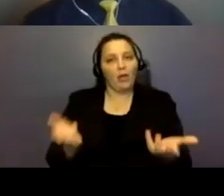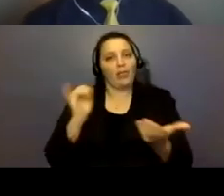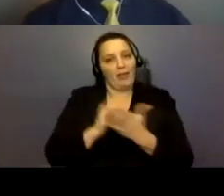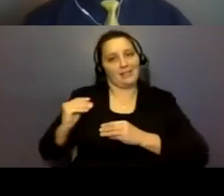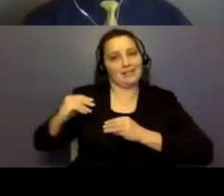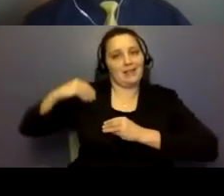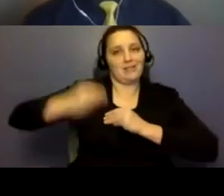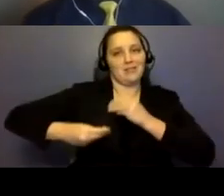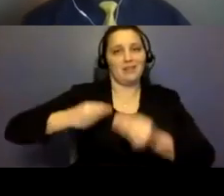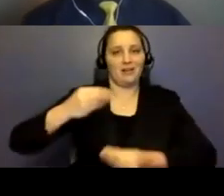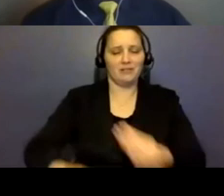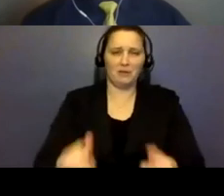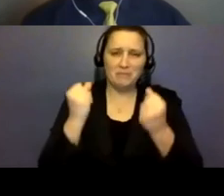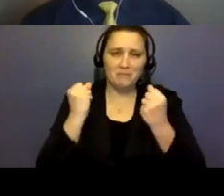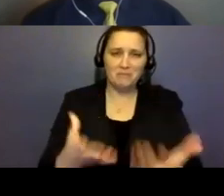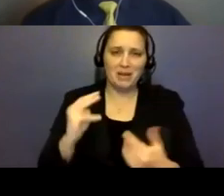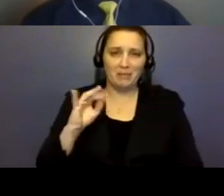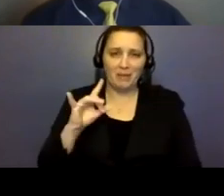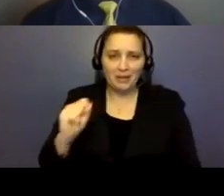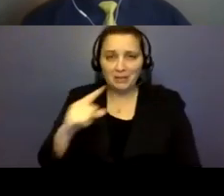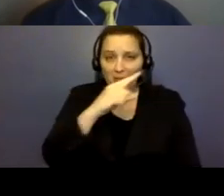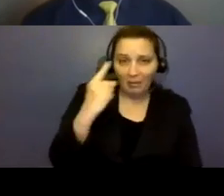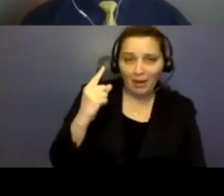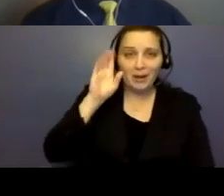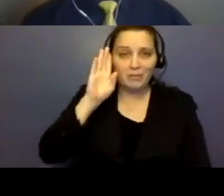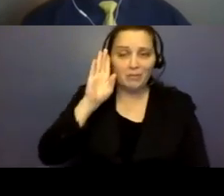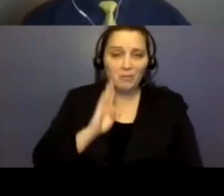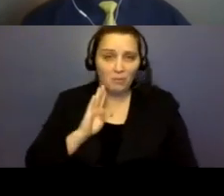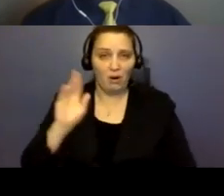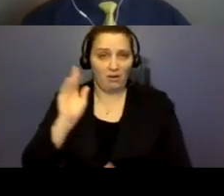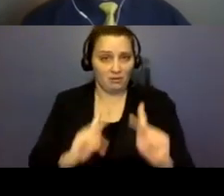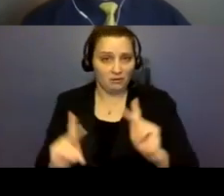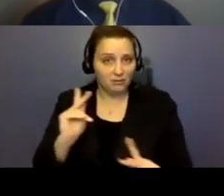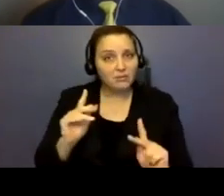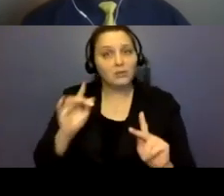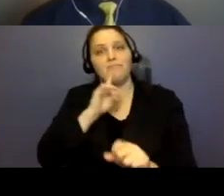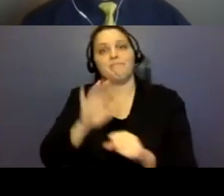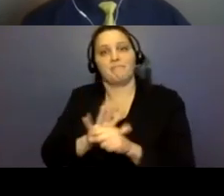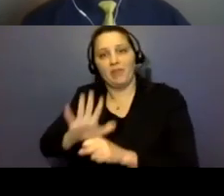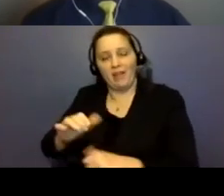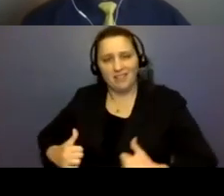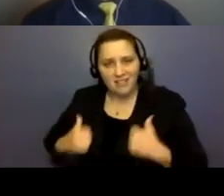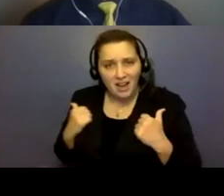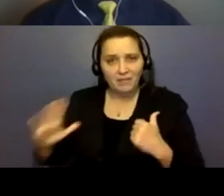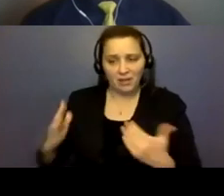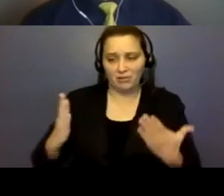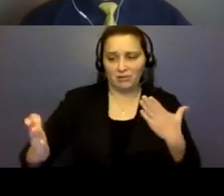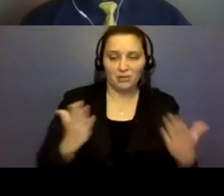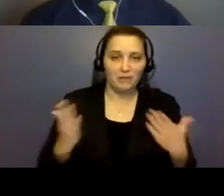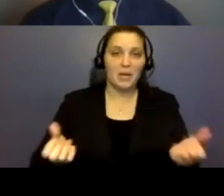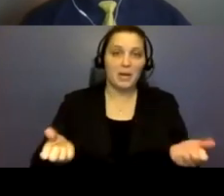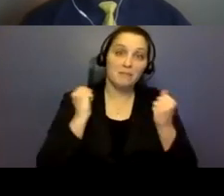those millions and millions of Black and Brown folk who have dedicated their lives and dedicated their service, and so